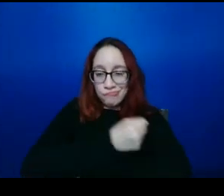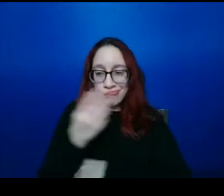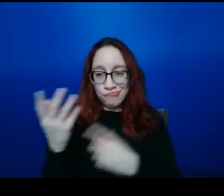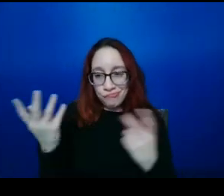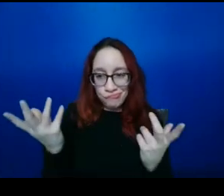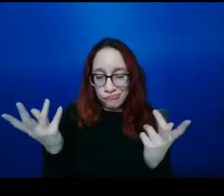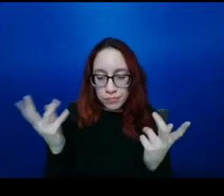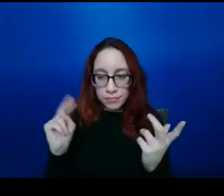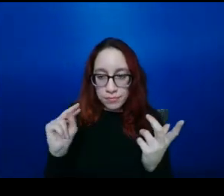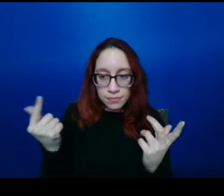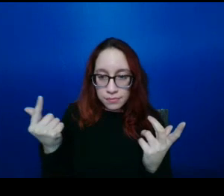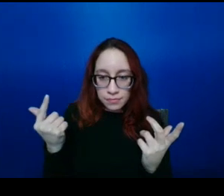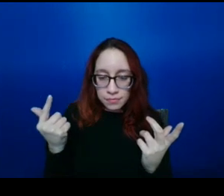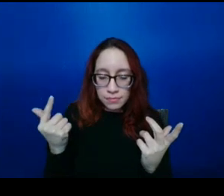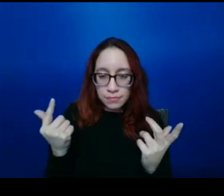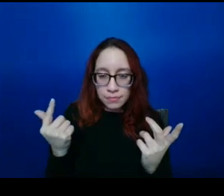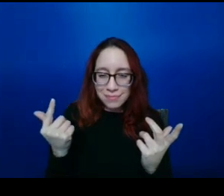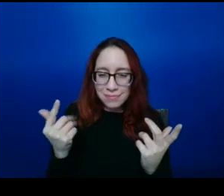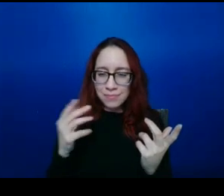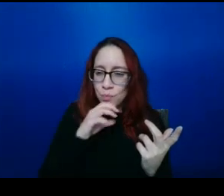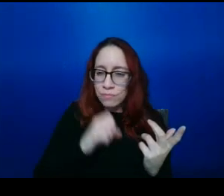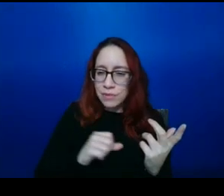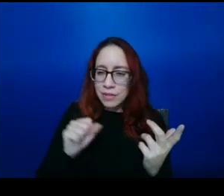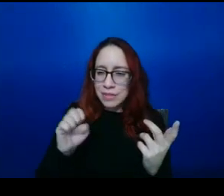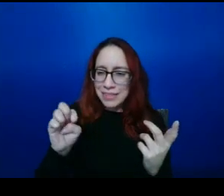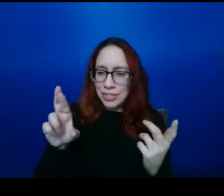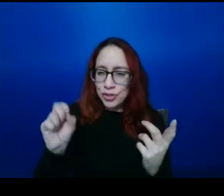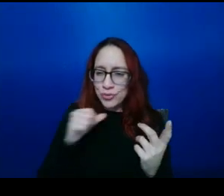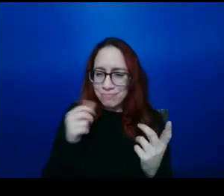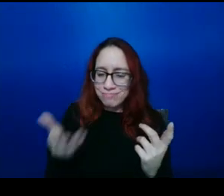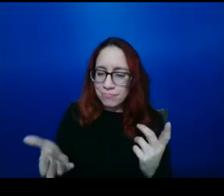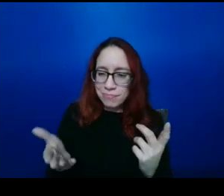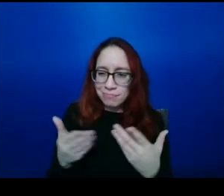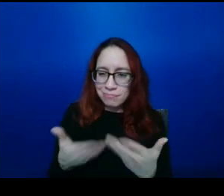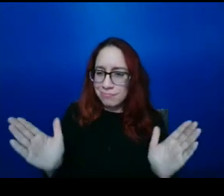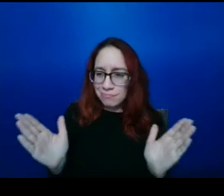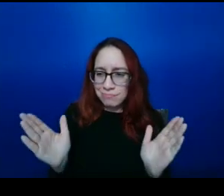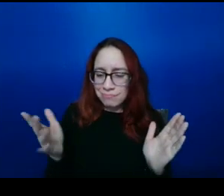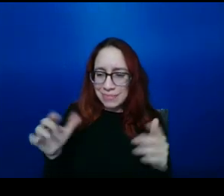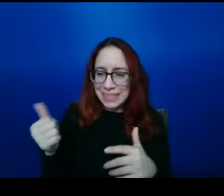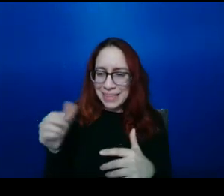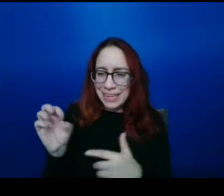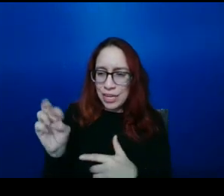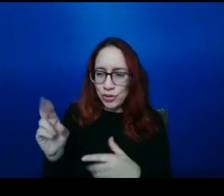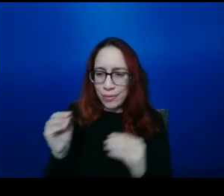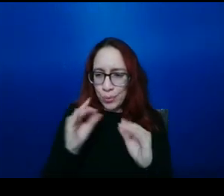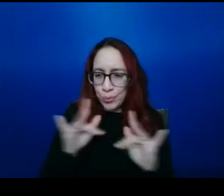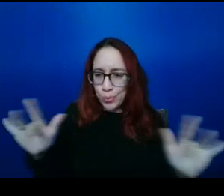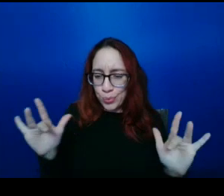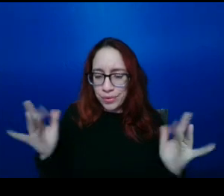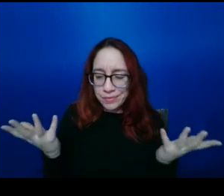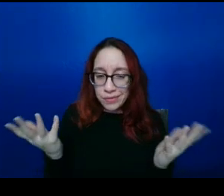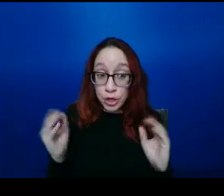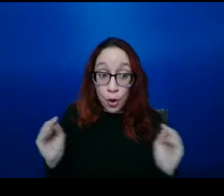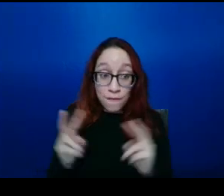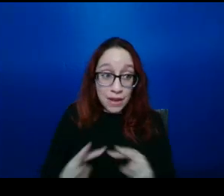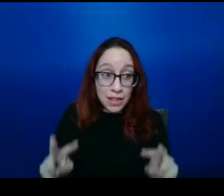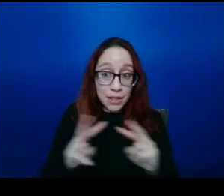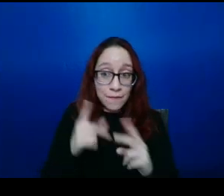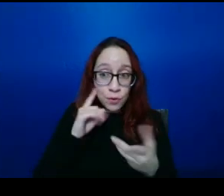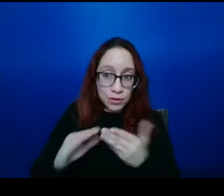obsolete, former Sears that had nobody in it. It was just a 10-acre nothing, like just adding no value to